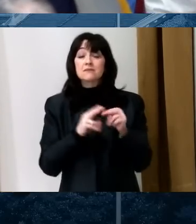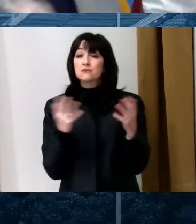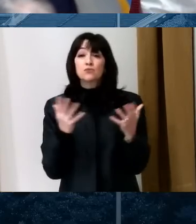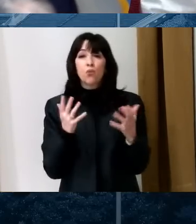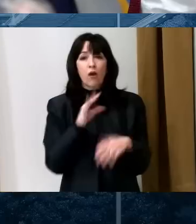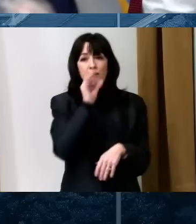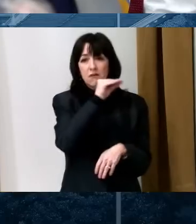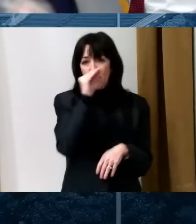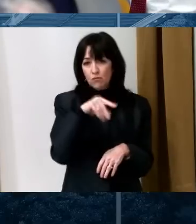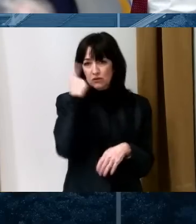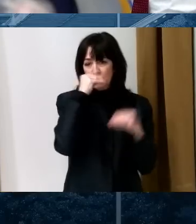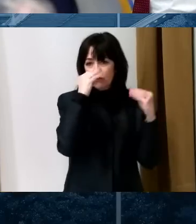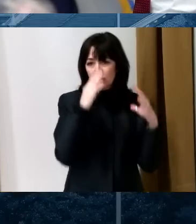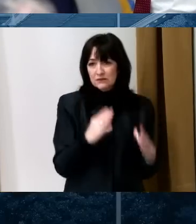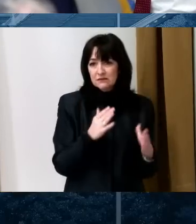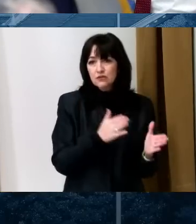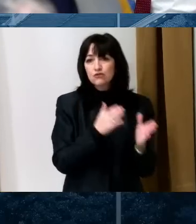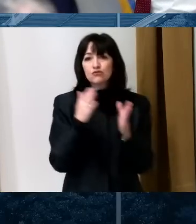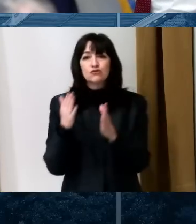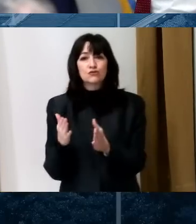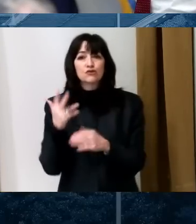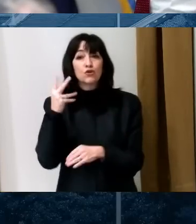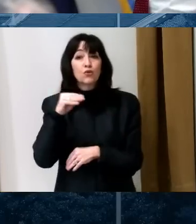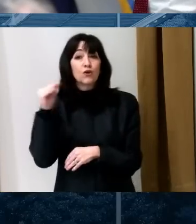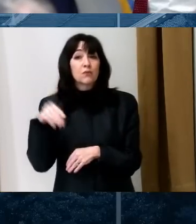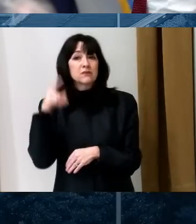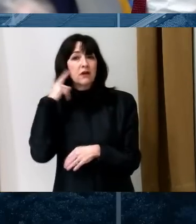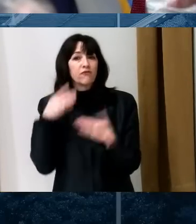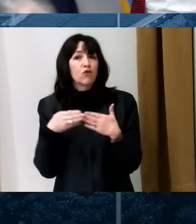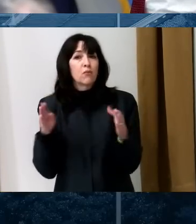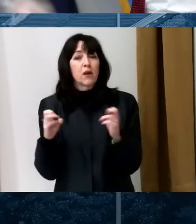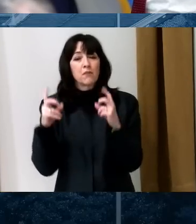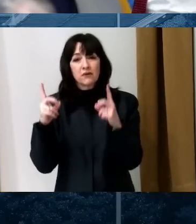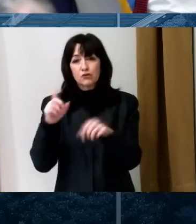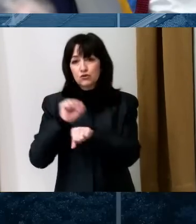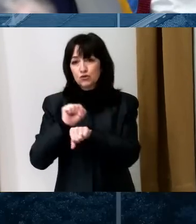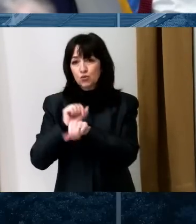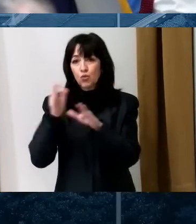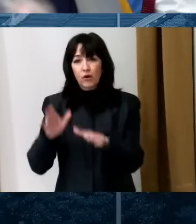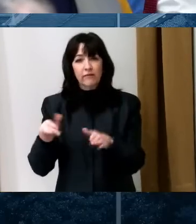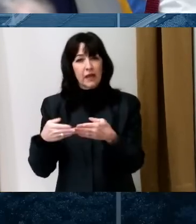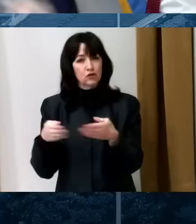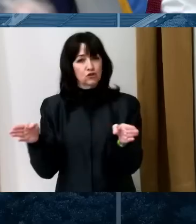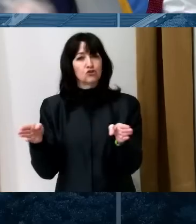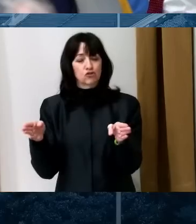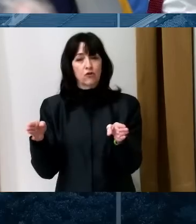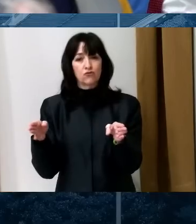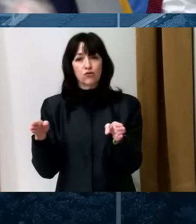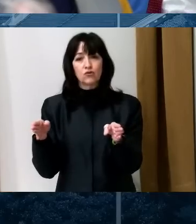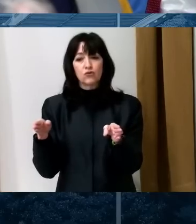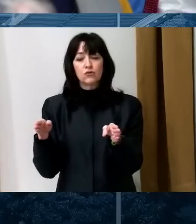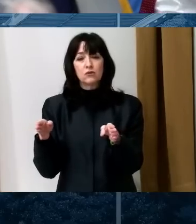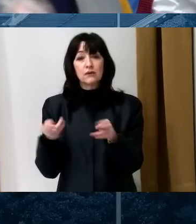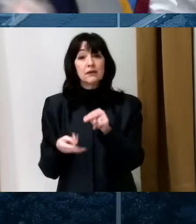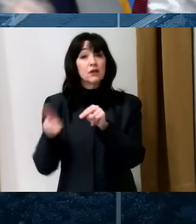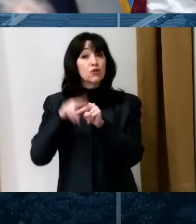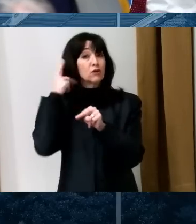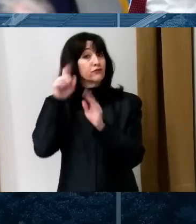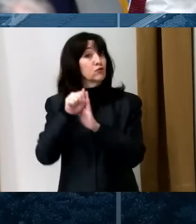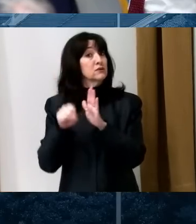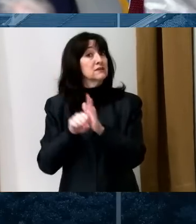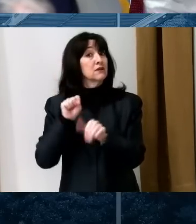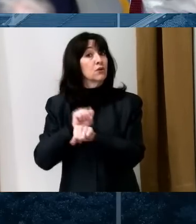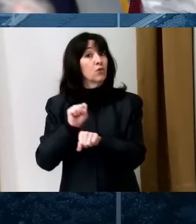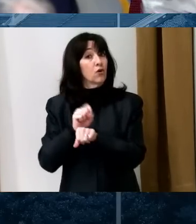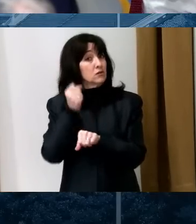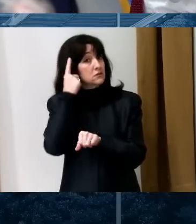education workers, consistent with the 3% general increase for state employees, although the average